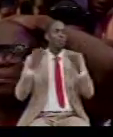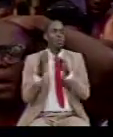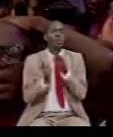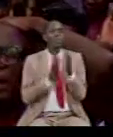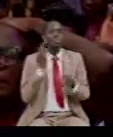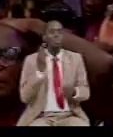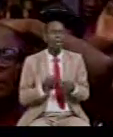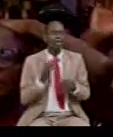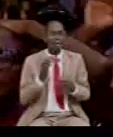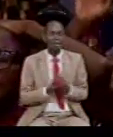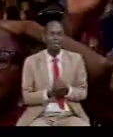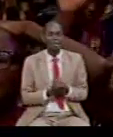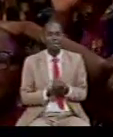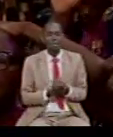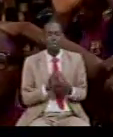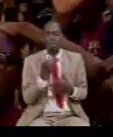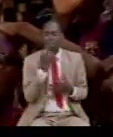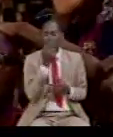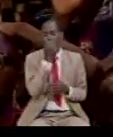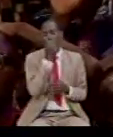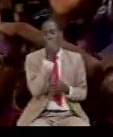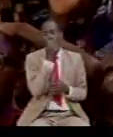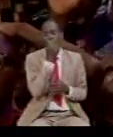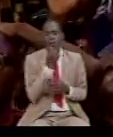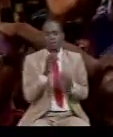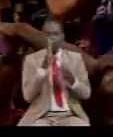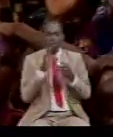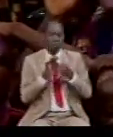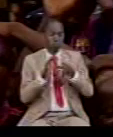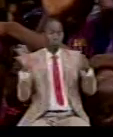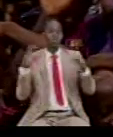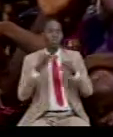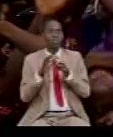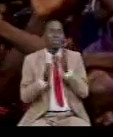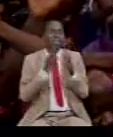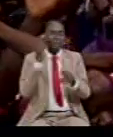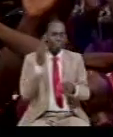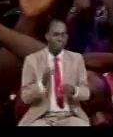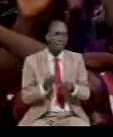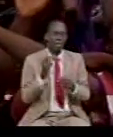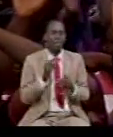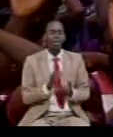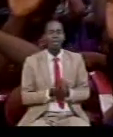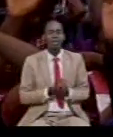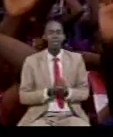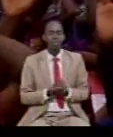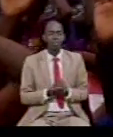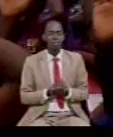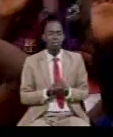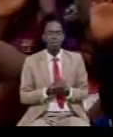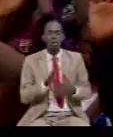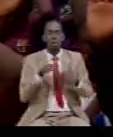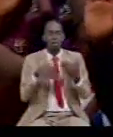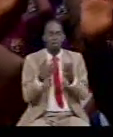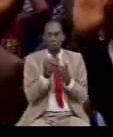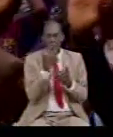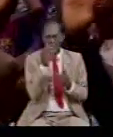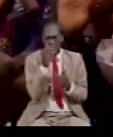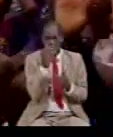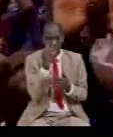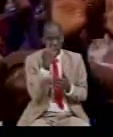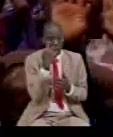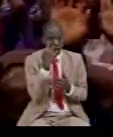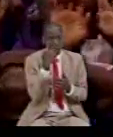Jesus' name. Dumb tongues be loosed in Jesus' name. Those blind